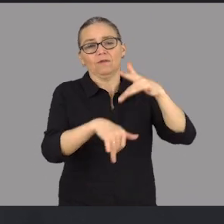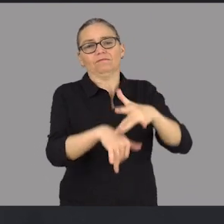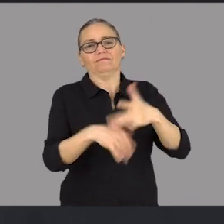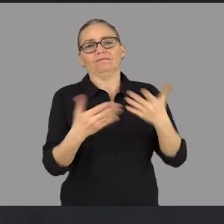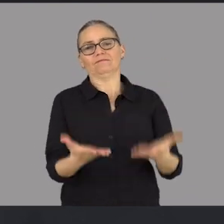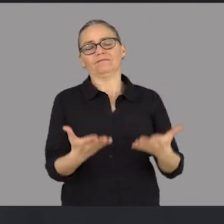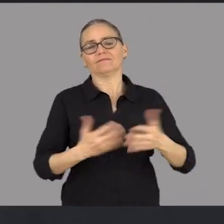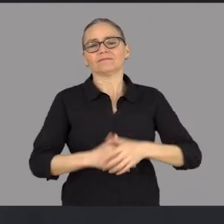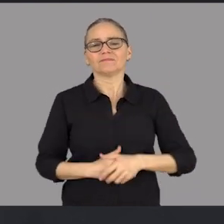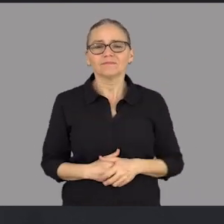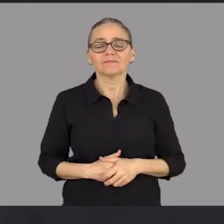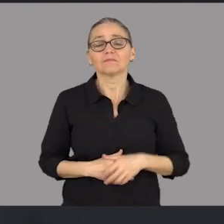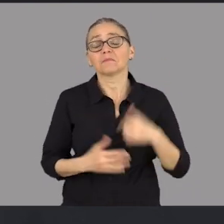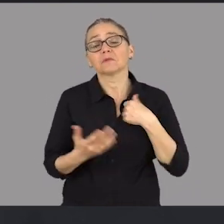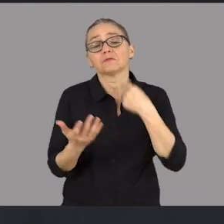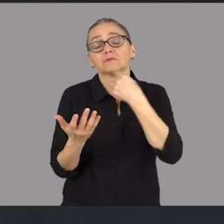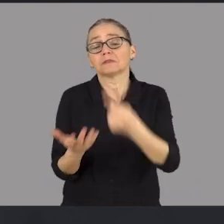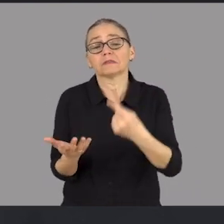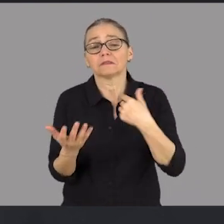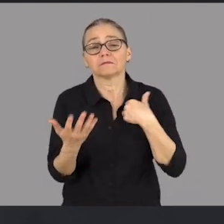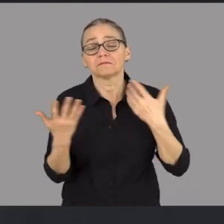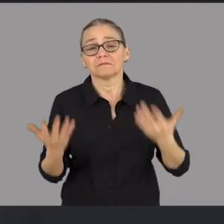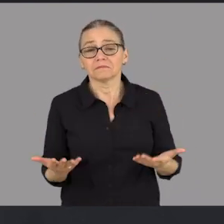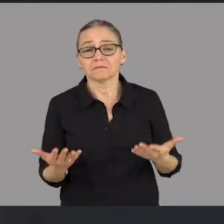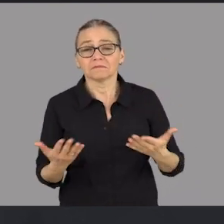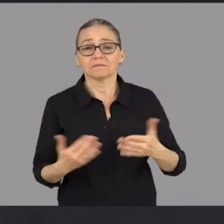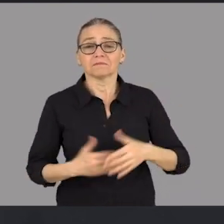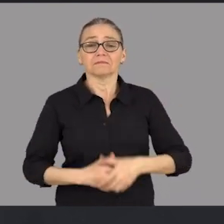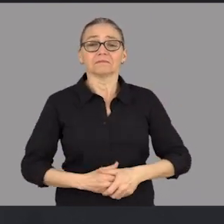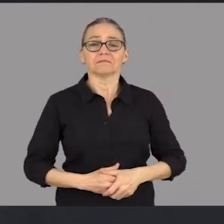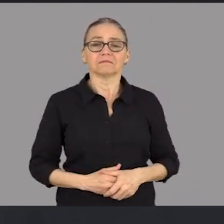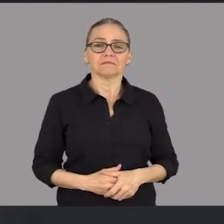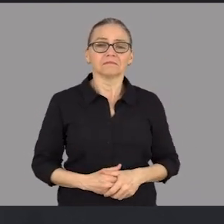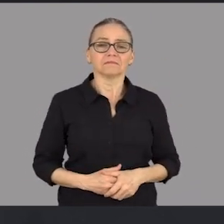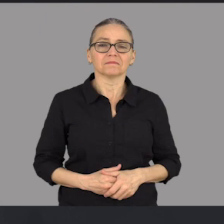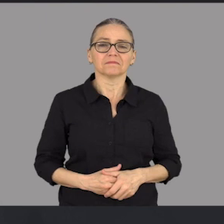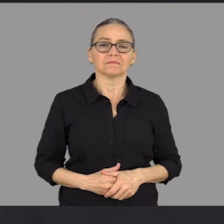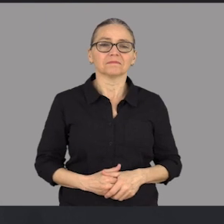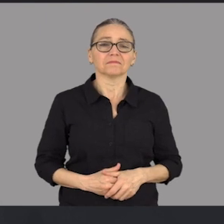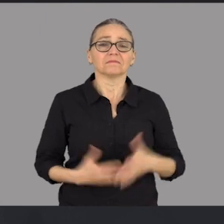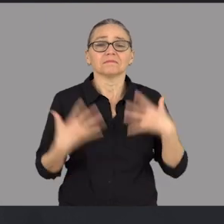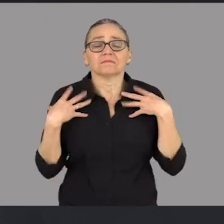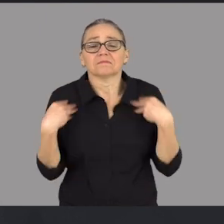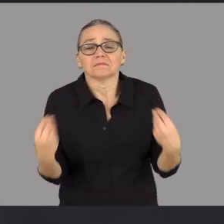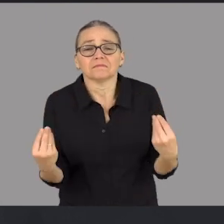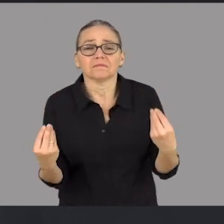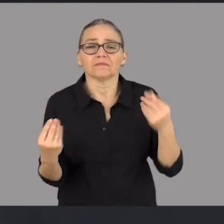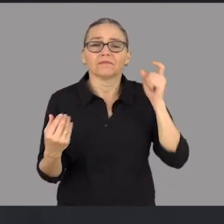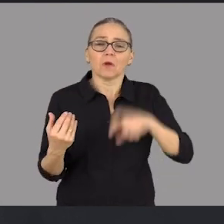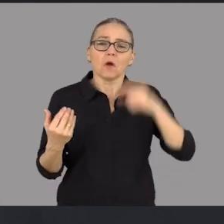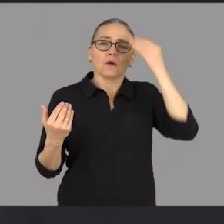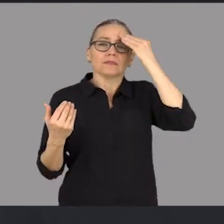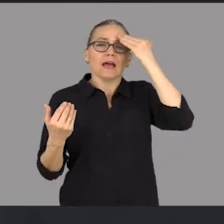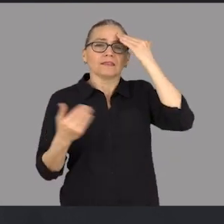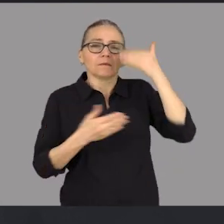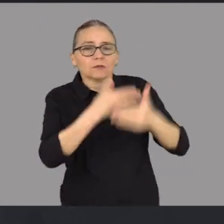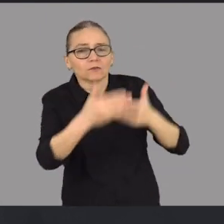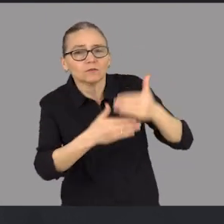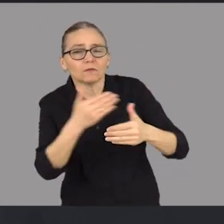going to be up, there's going to be down, there's going to be mistakes made. That's where the learning really